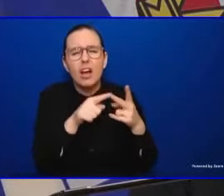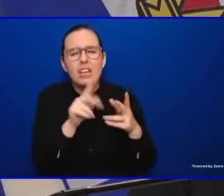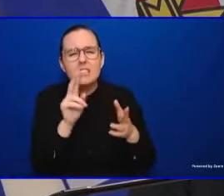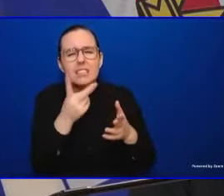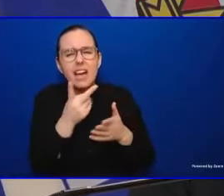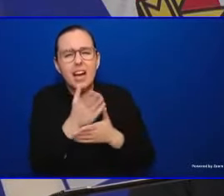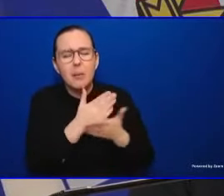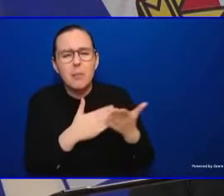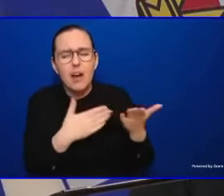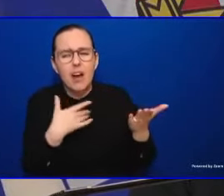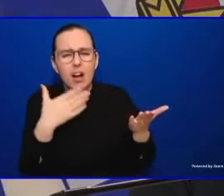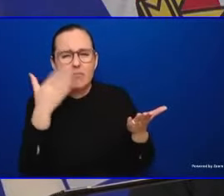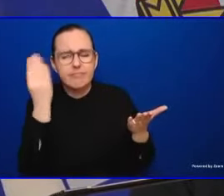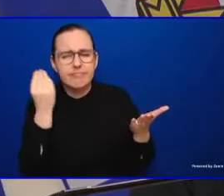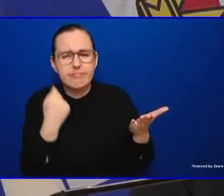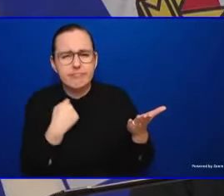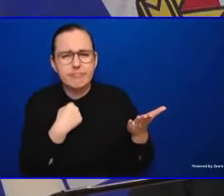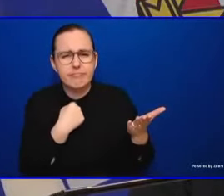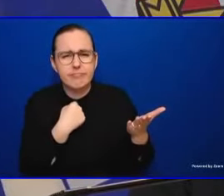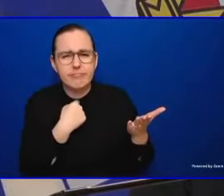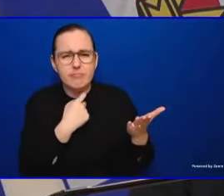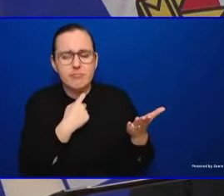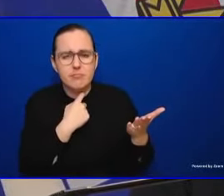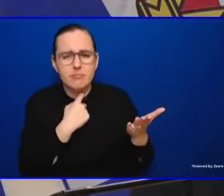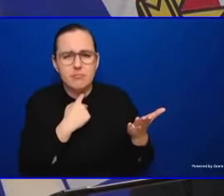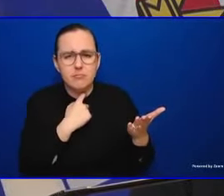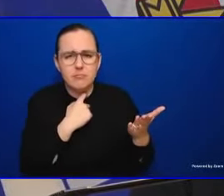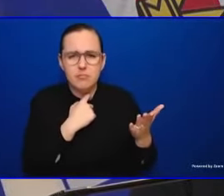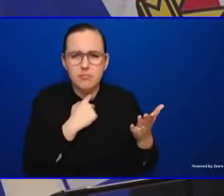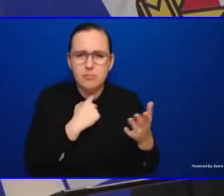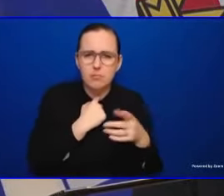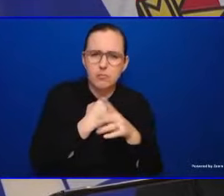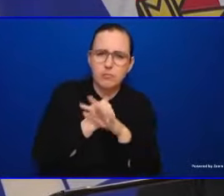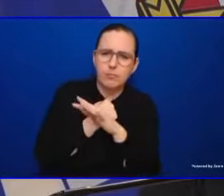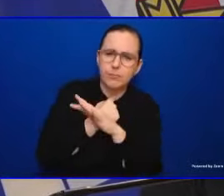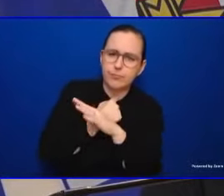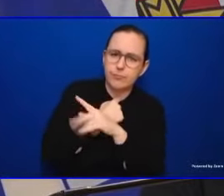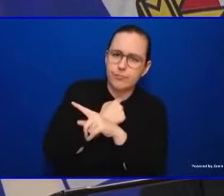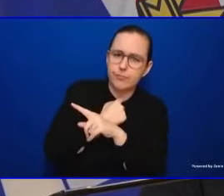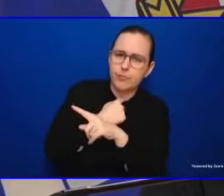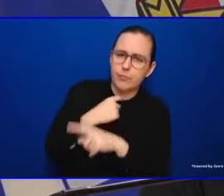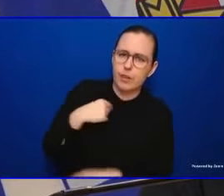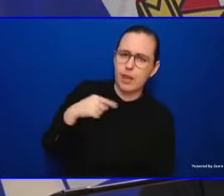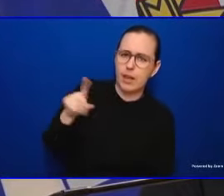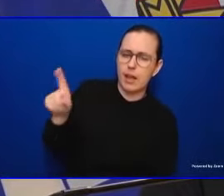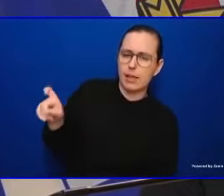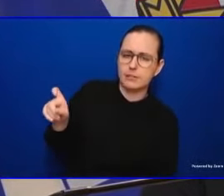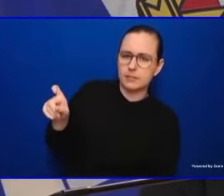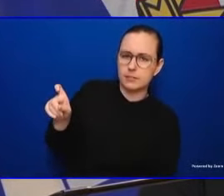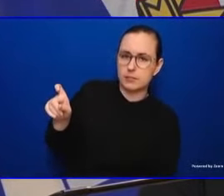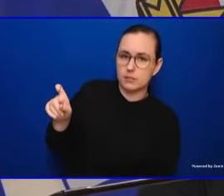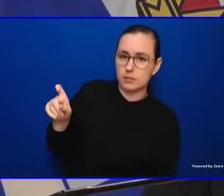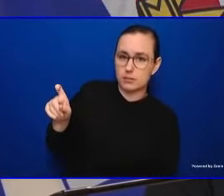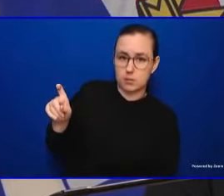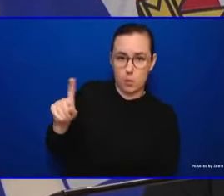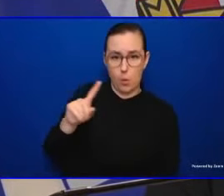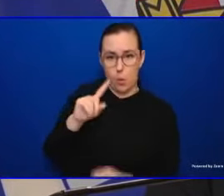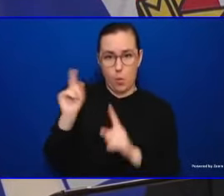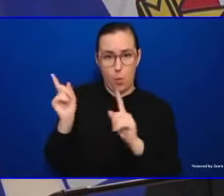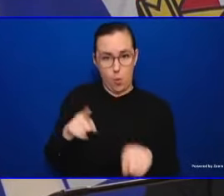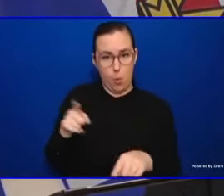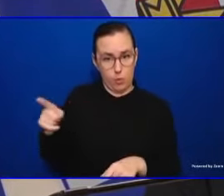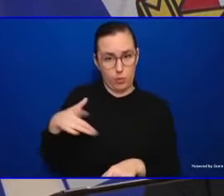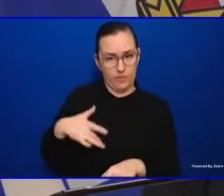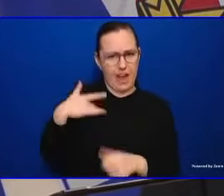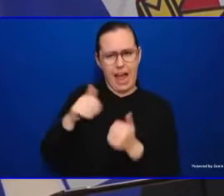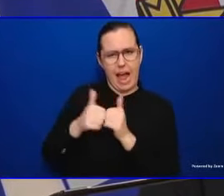Sorry. How difficult is it to judge whether the orders are working if data you're able to collect on case